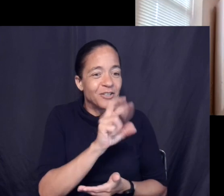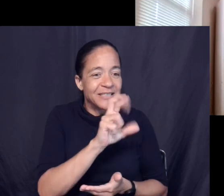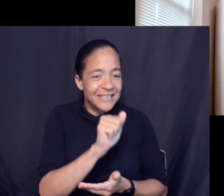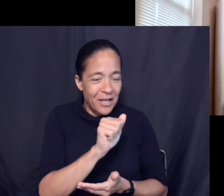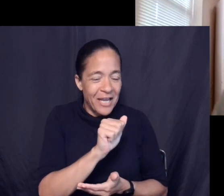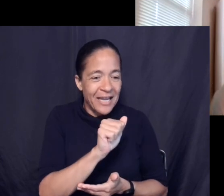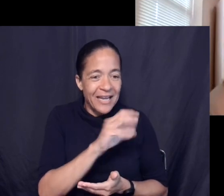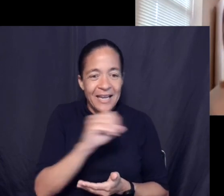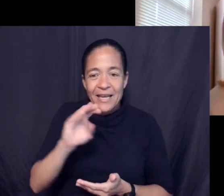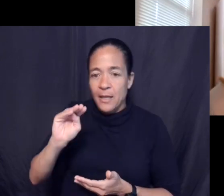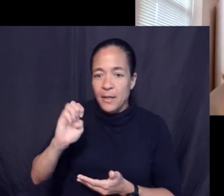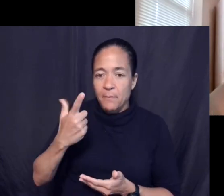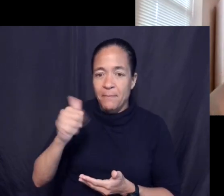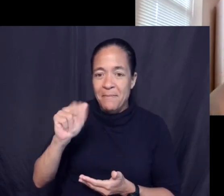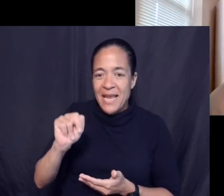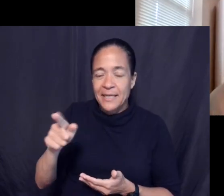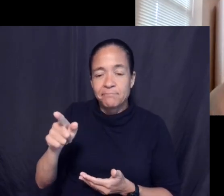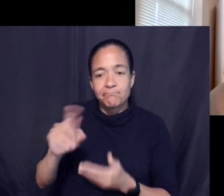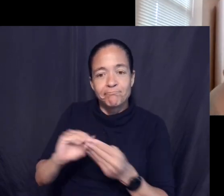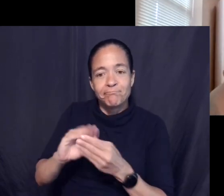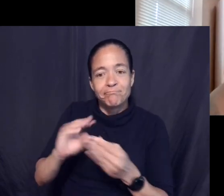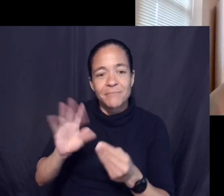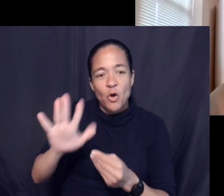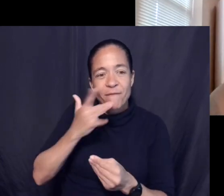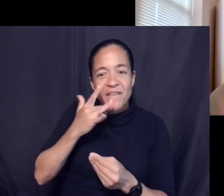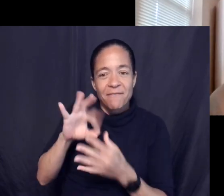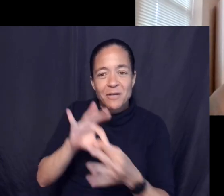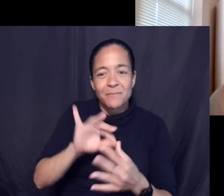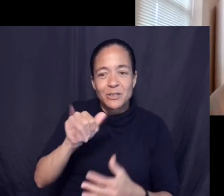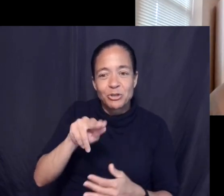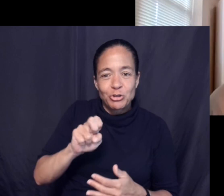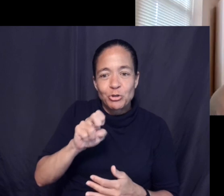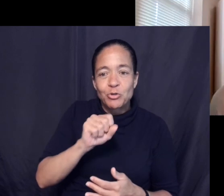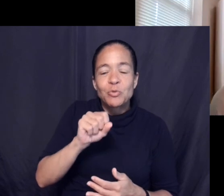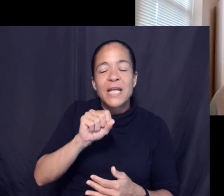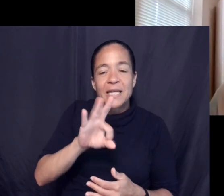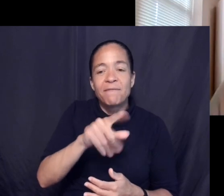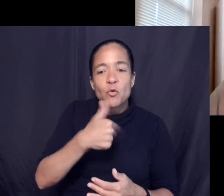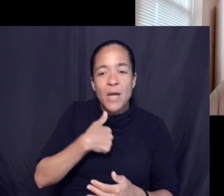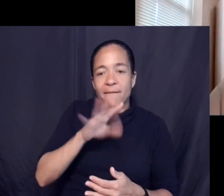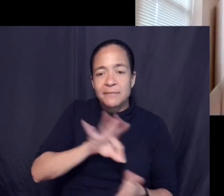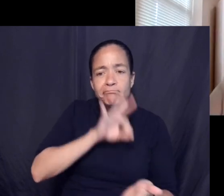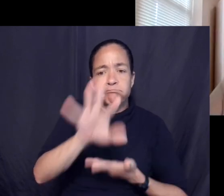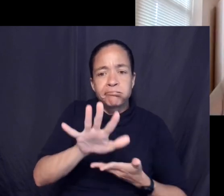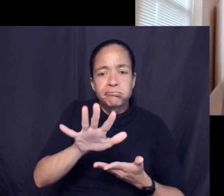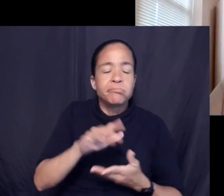Thank you, Sarah. And Megan, tell us your favorite thing about June, and if you have a closing remark.